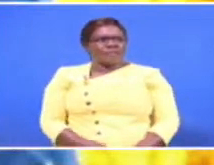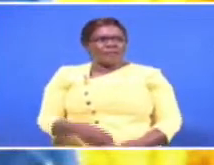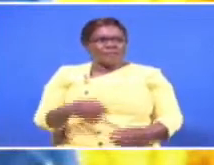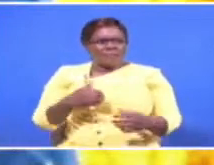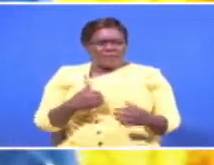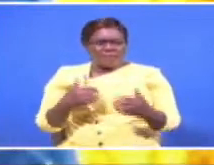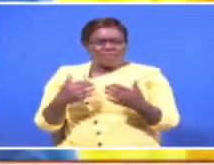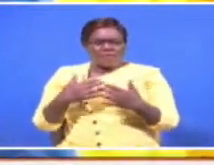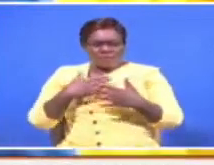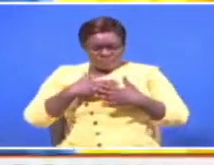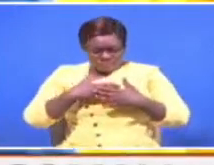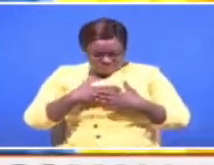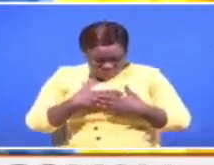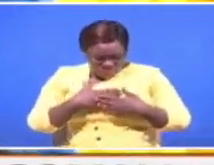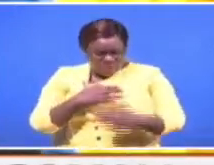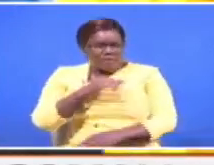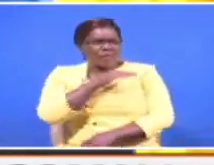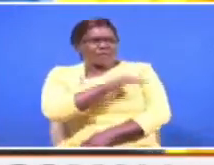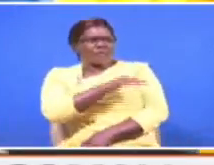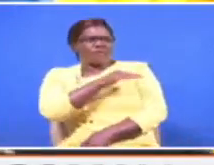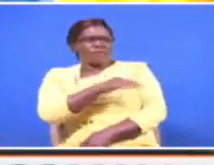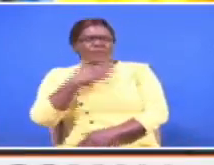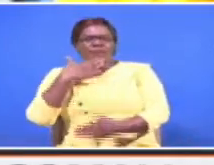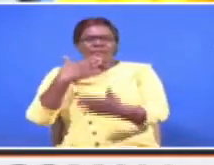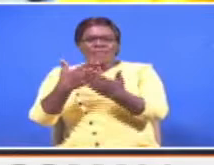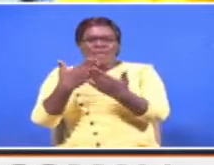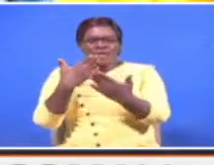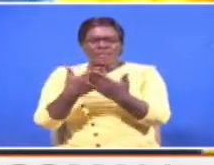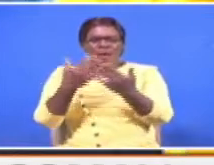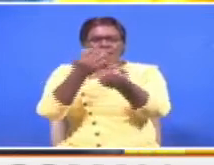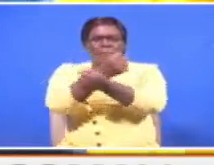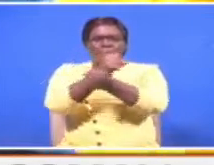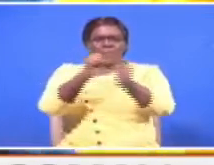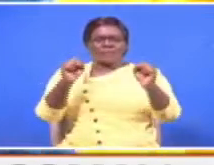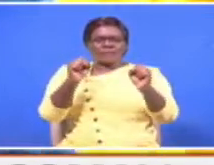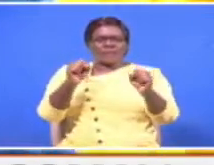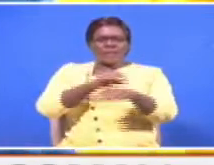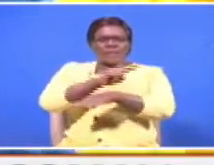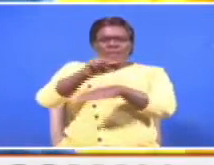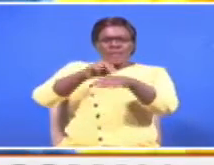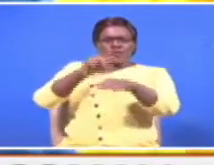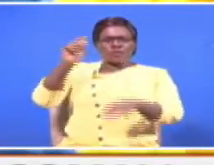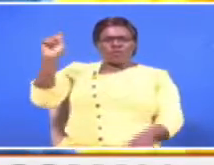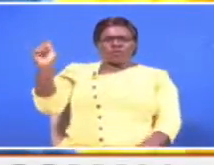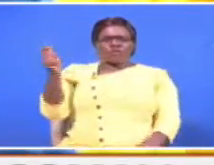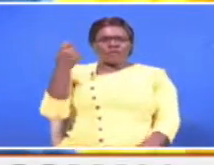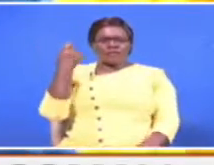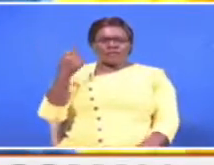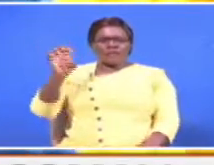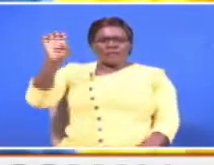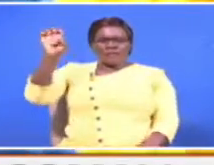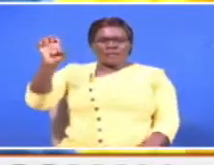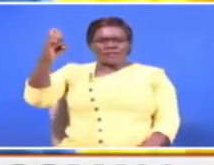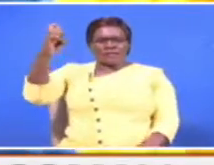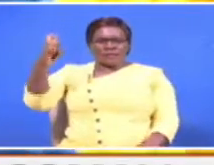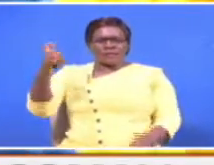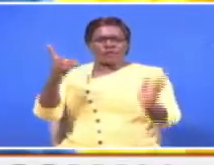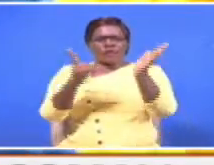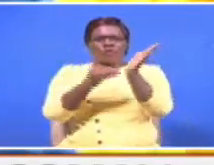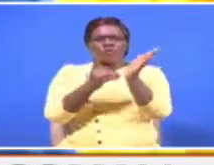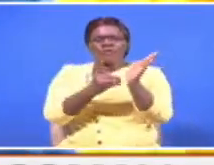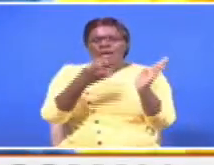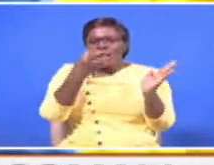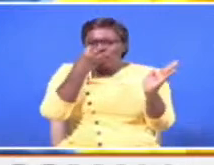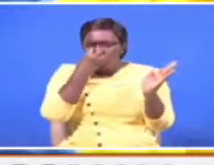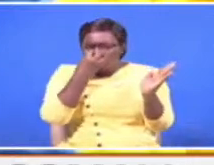this evening to come and thank the President of the Republic of Kenya, His Excellency Dr. William